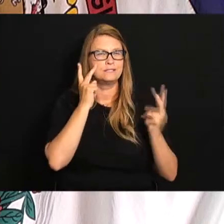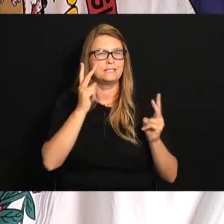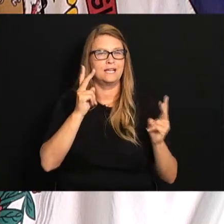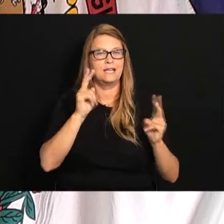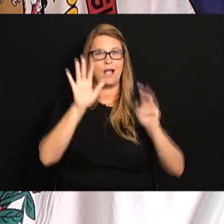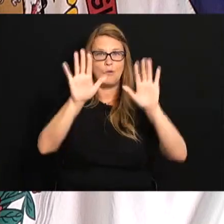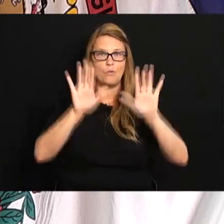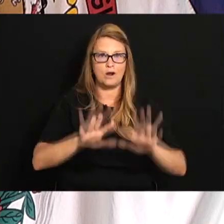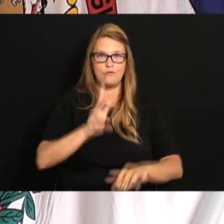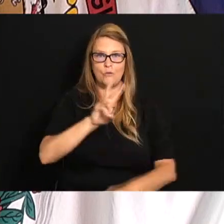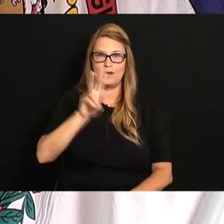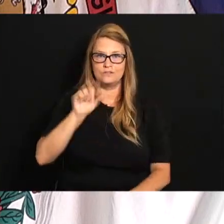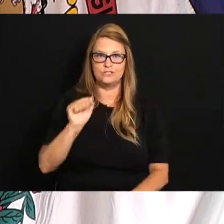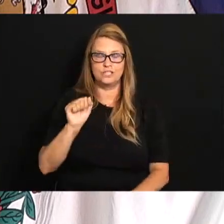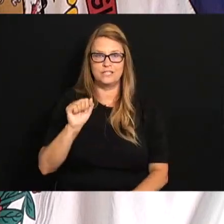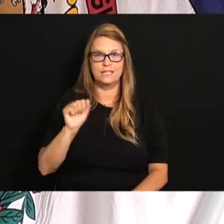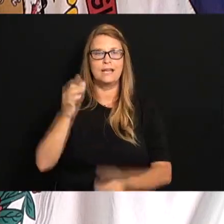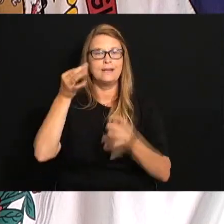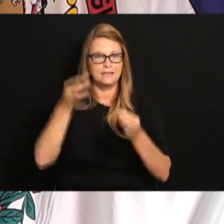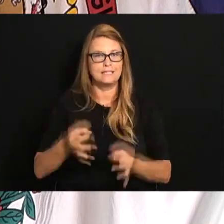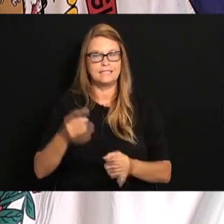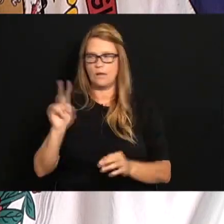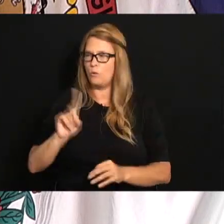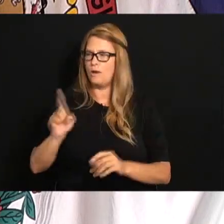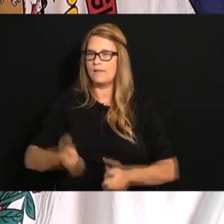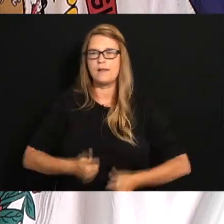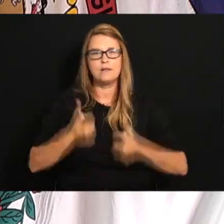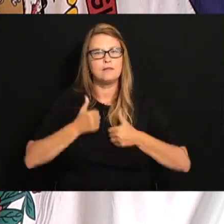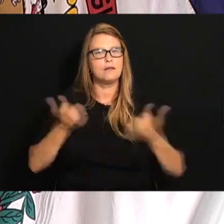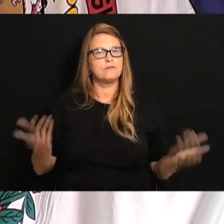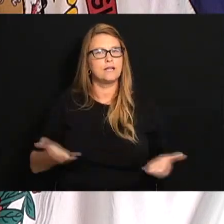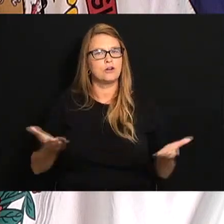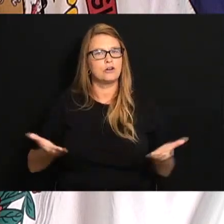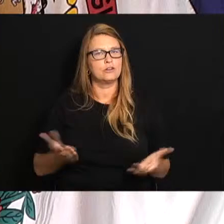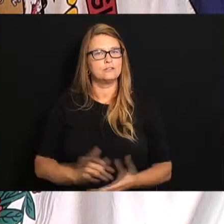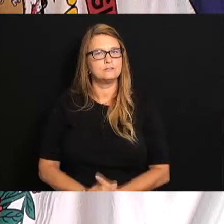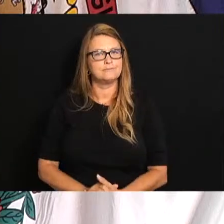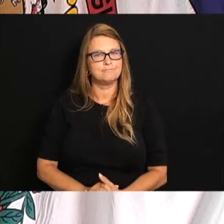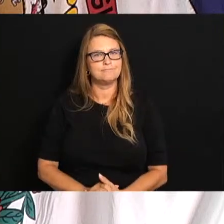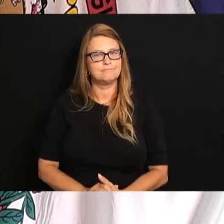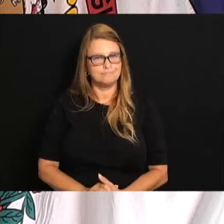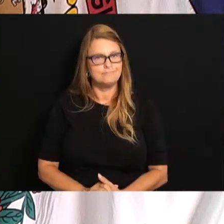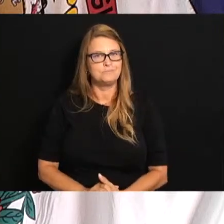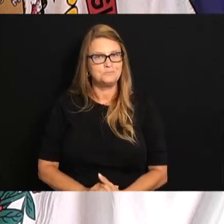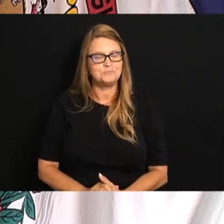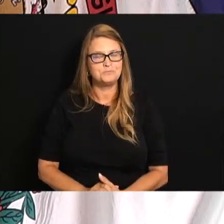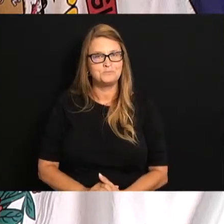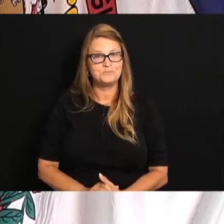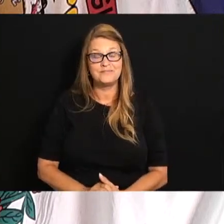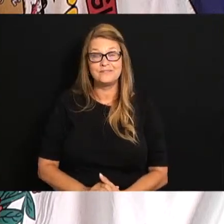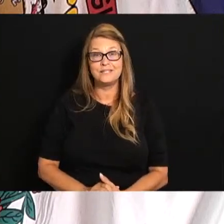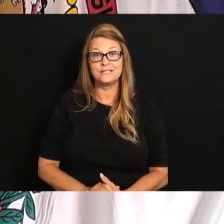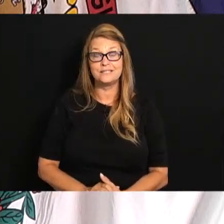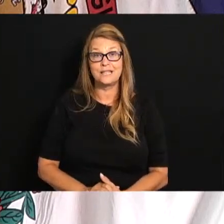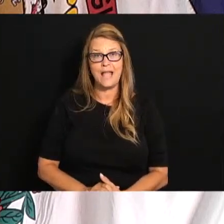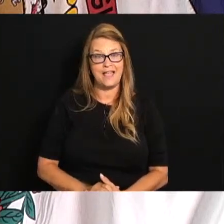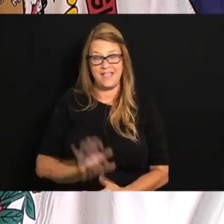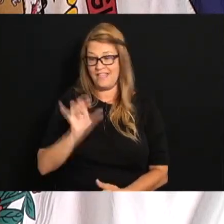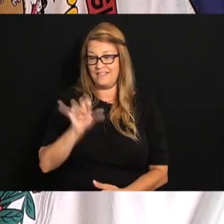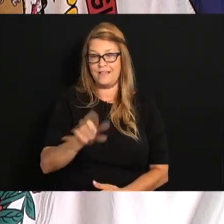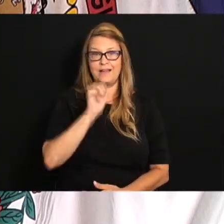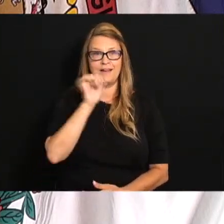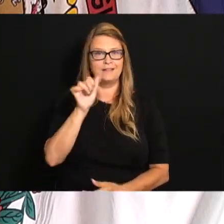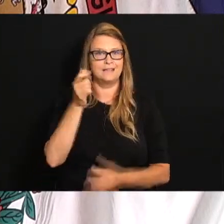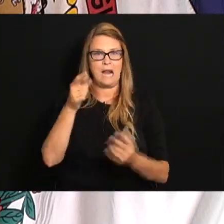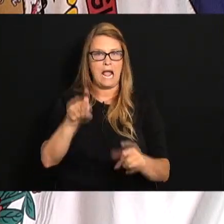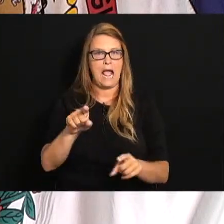is and decide, this is where I want to live. You know, absolutely, this doesn't happen by just